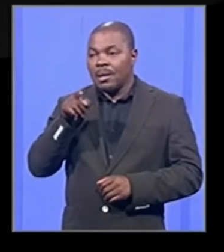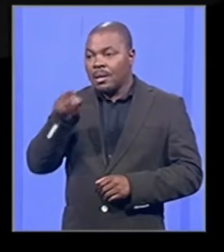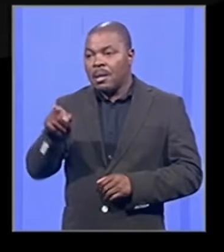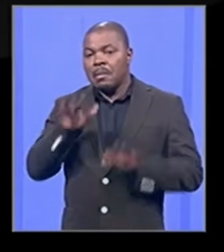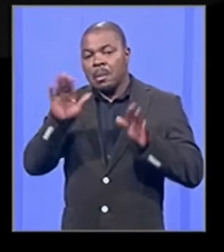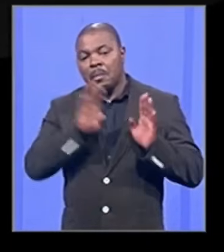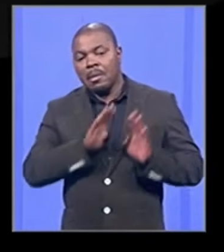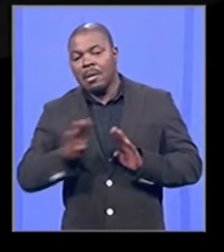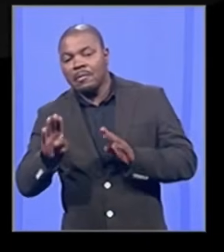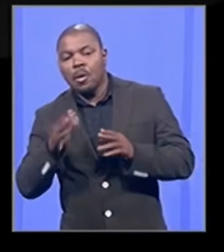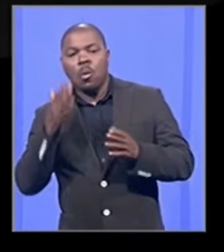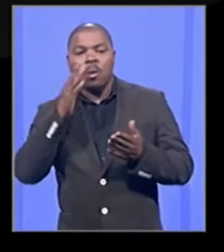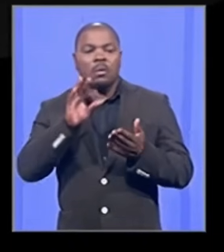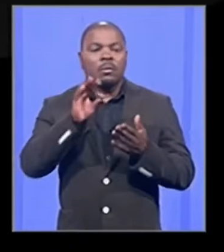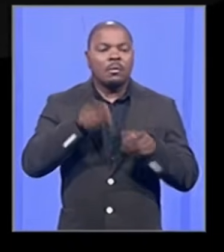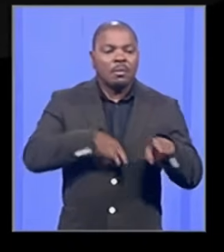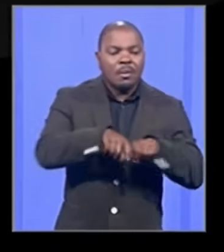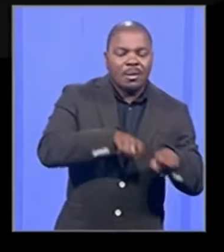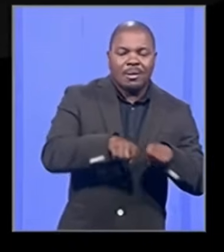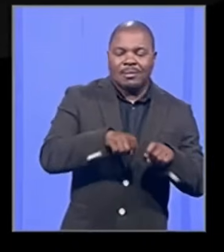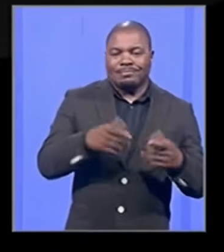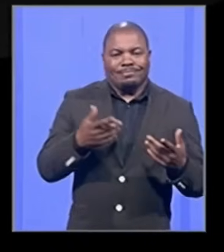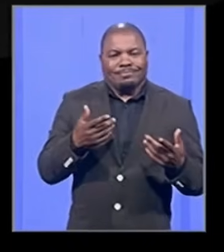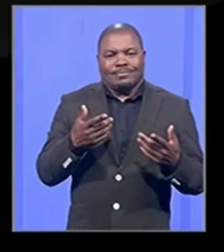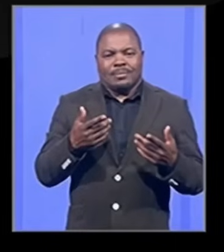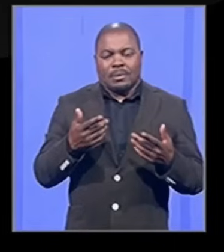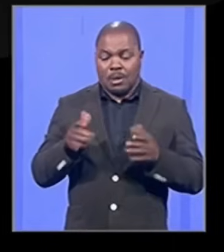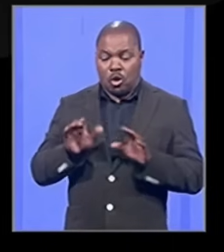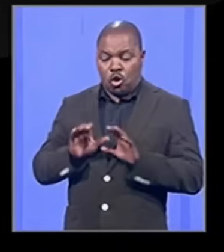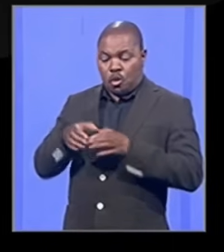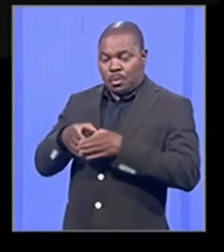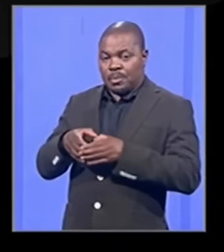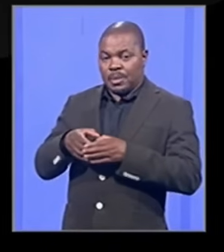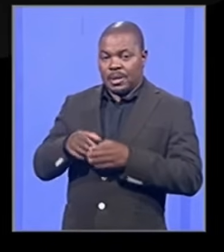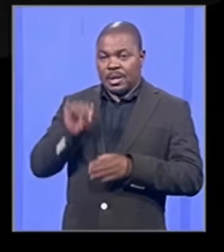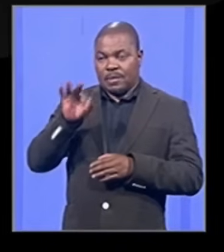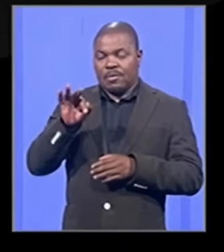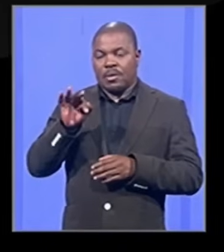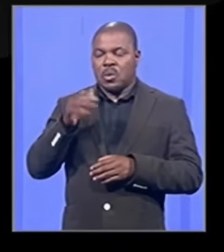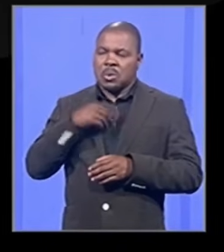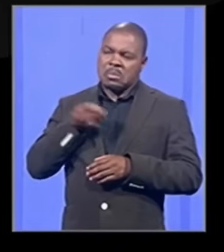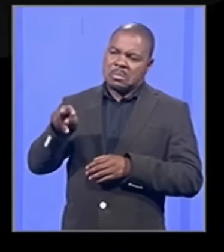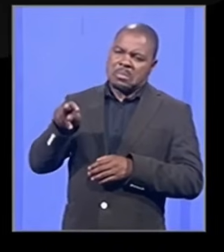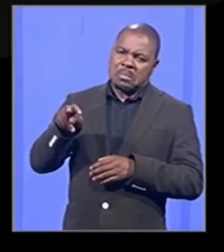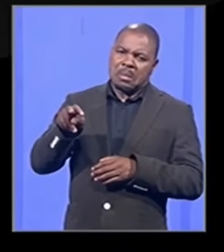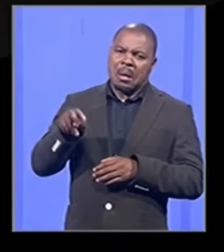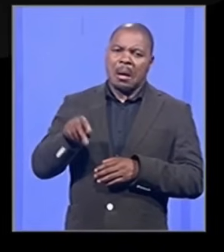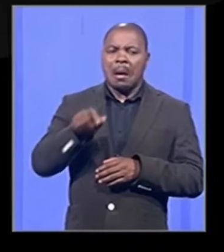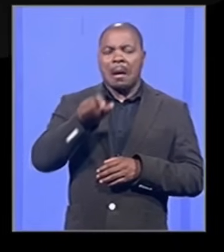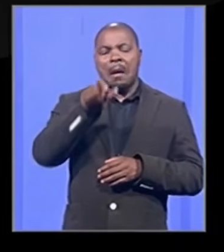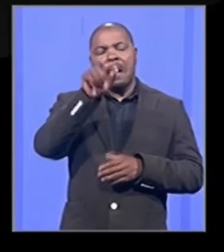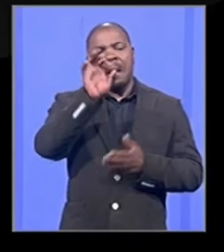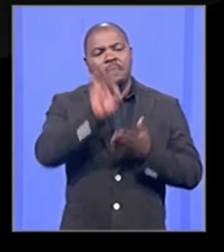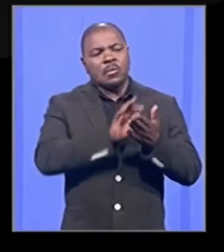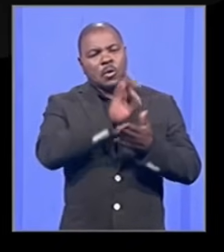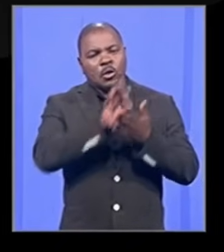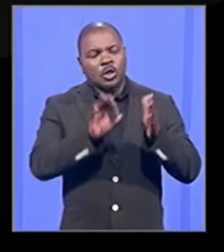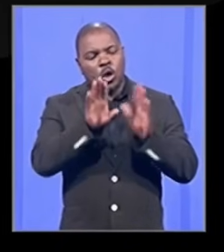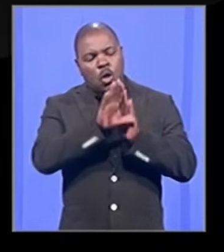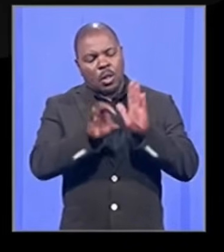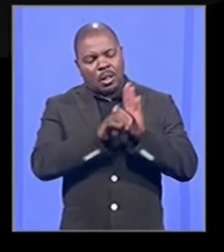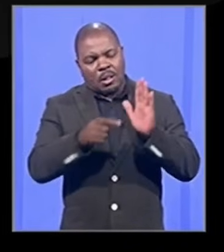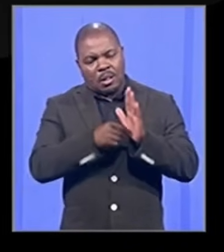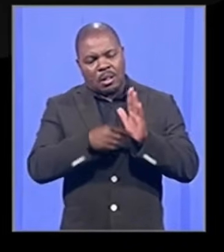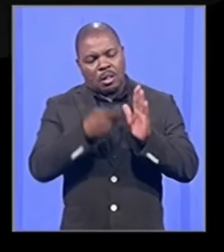party behavior during the contest. Even if the Commission were to form a view that the party may have flouted the electoral code of conduct,